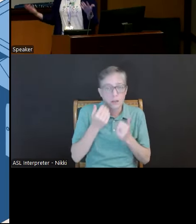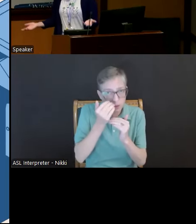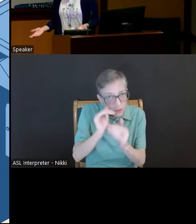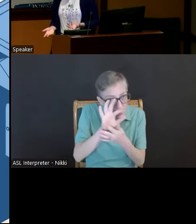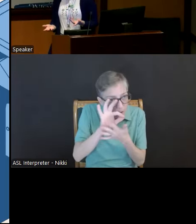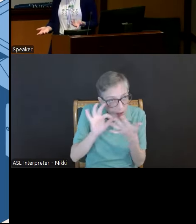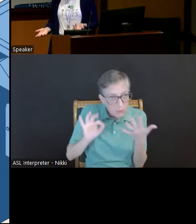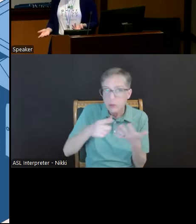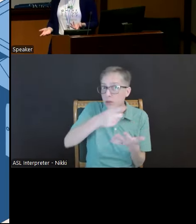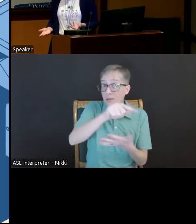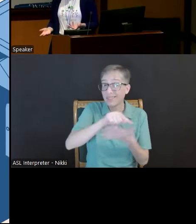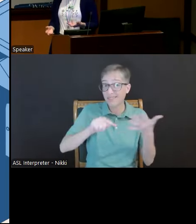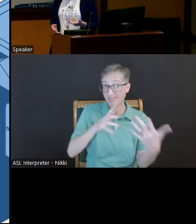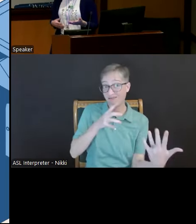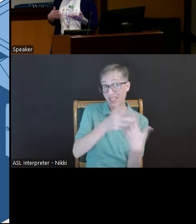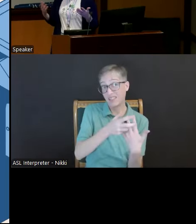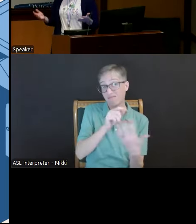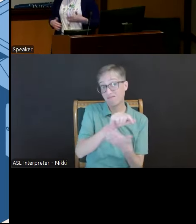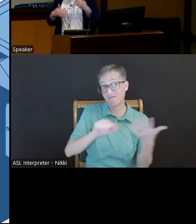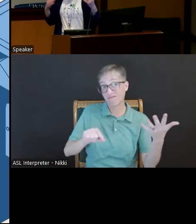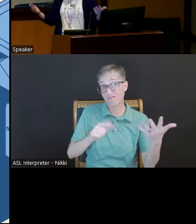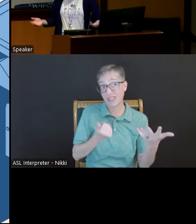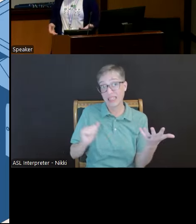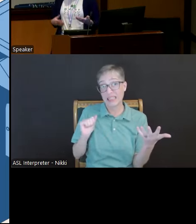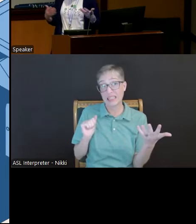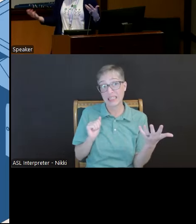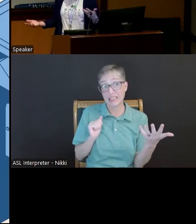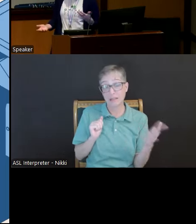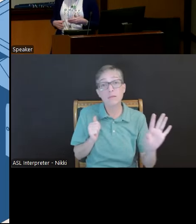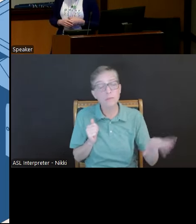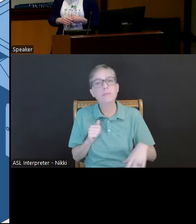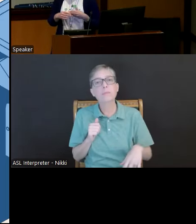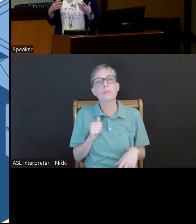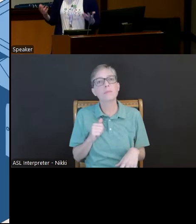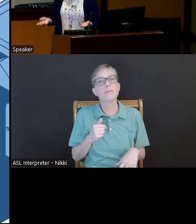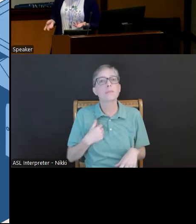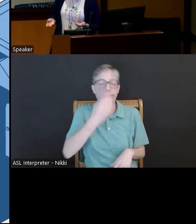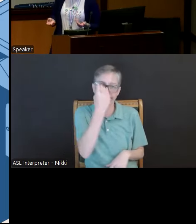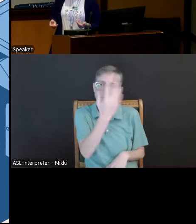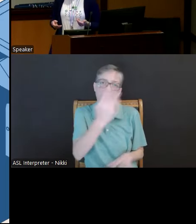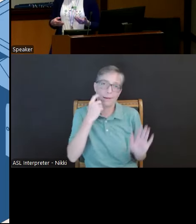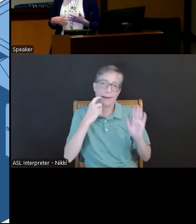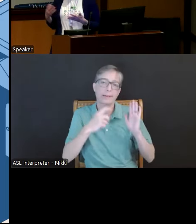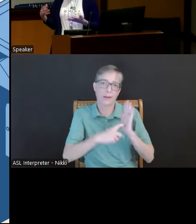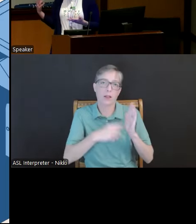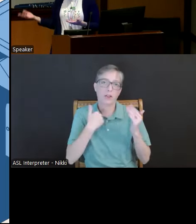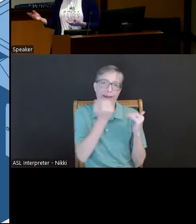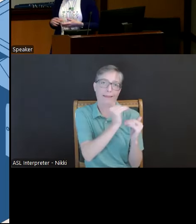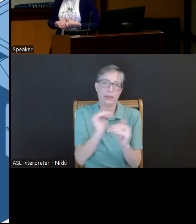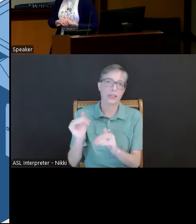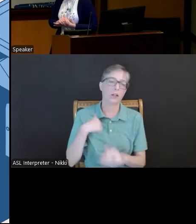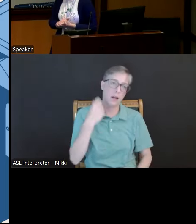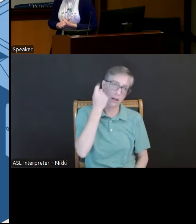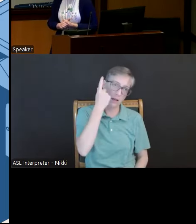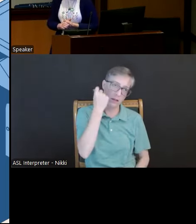do any of these make sense for you? And then I kind of acknowledge the limitations of when we're putting people in boxes, these boxes